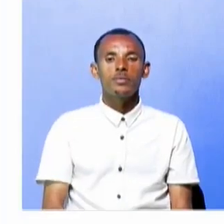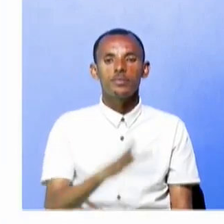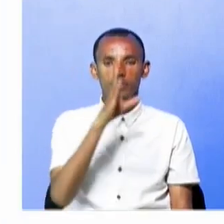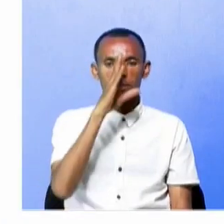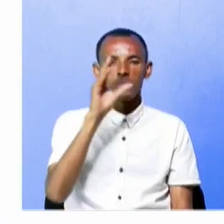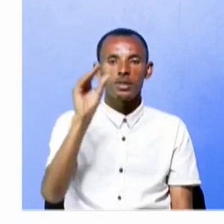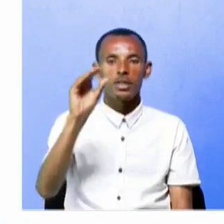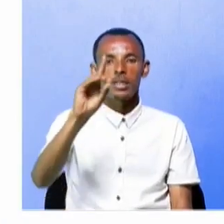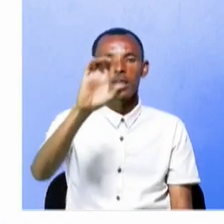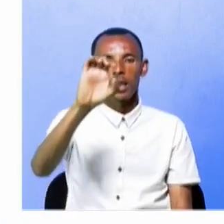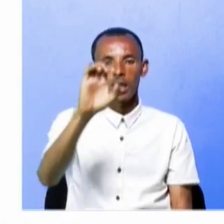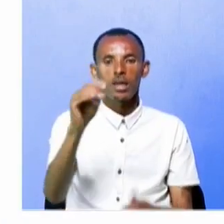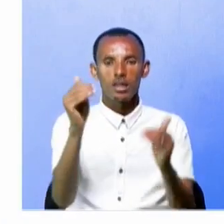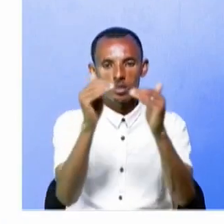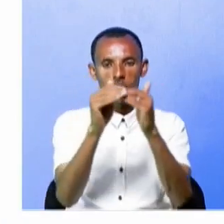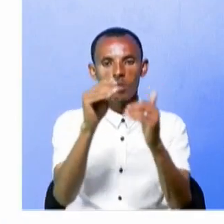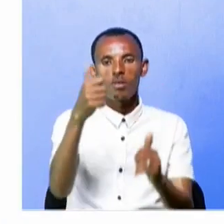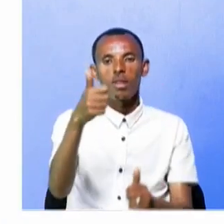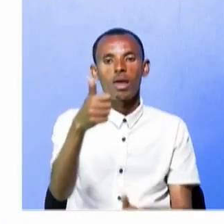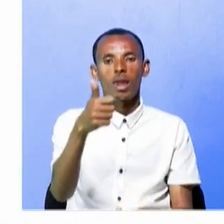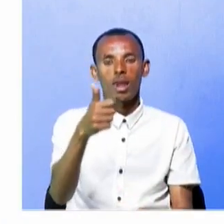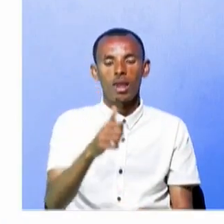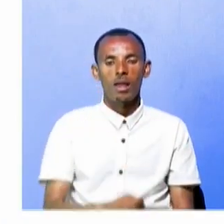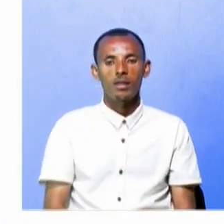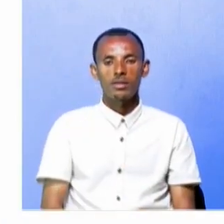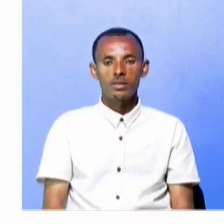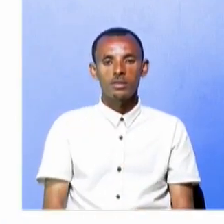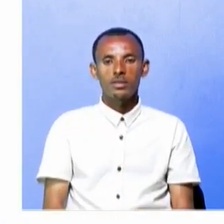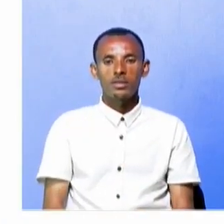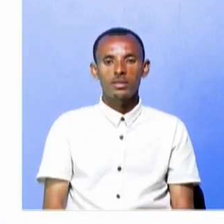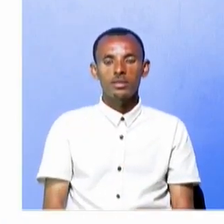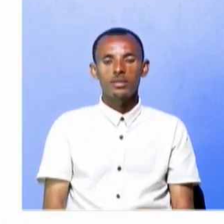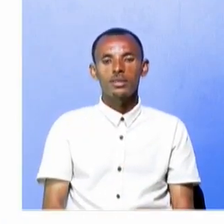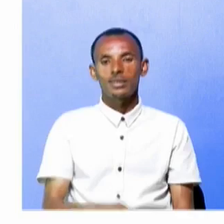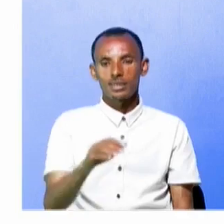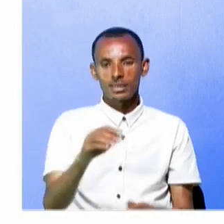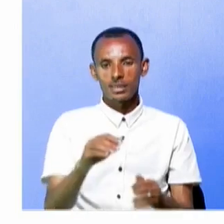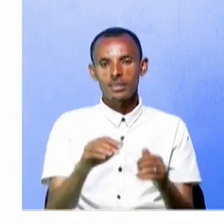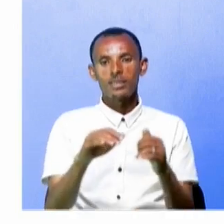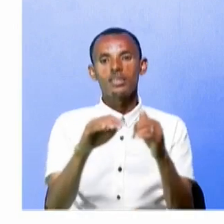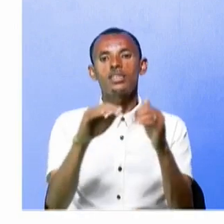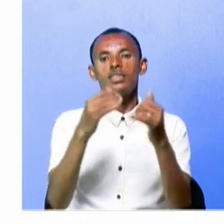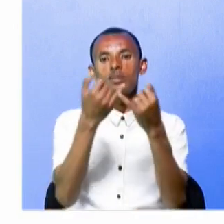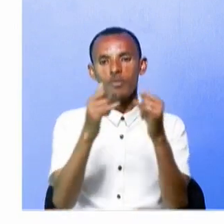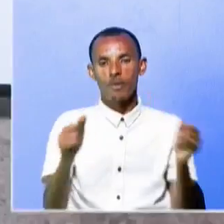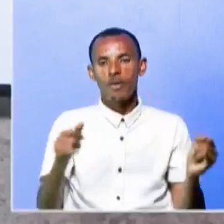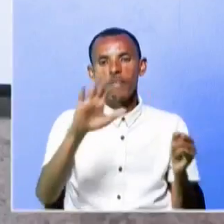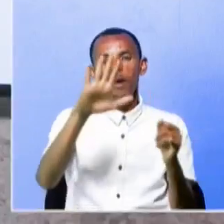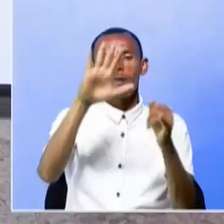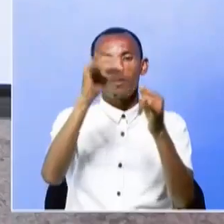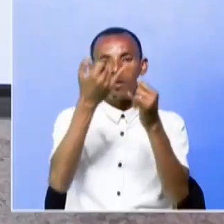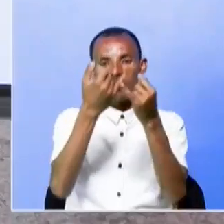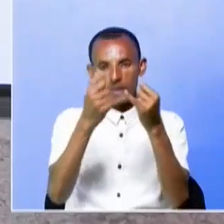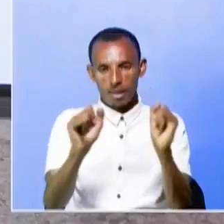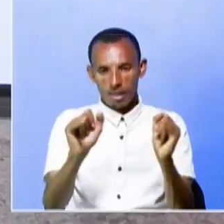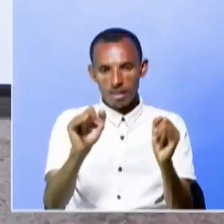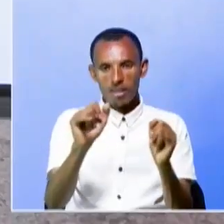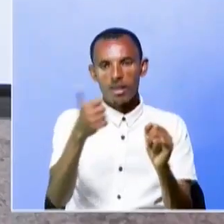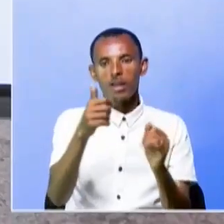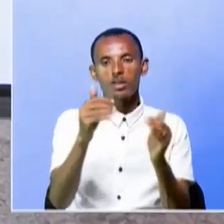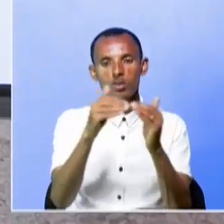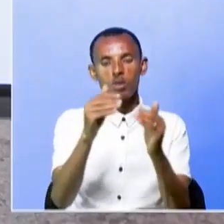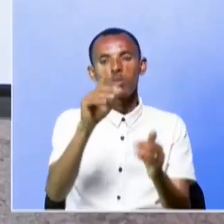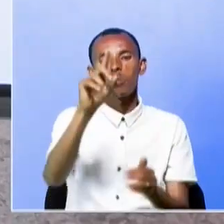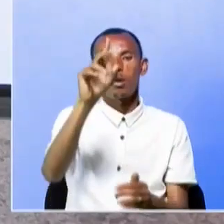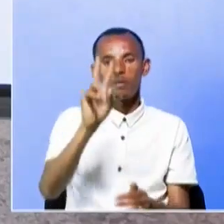and DE is 10, okay? The simplified form of 5 over 10 is 1 over 2, as